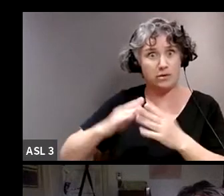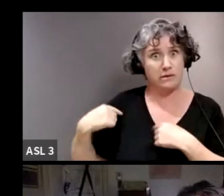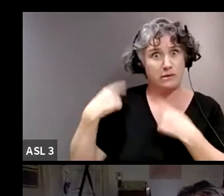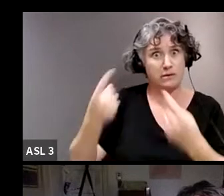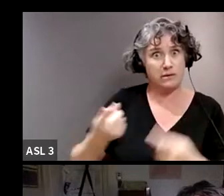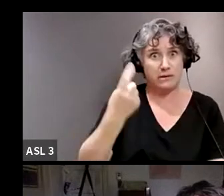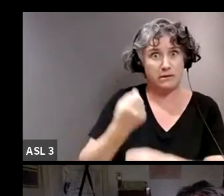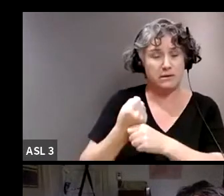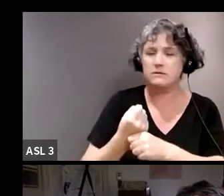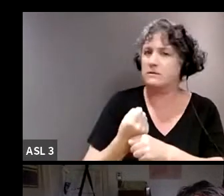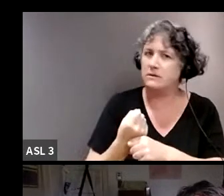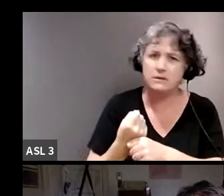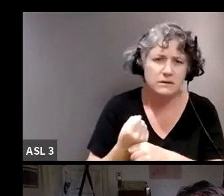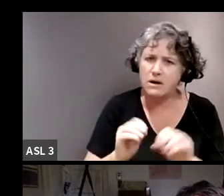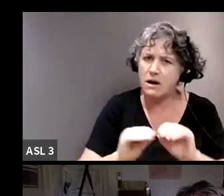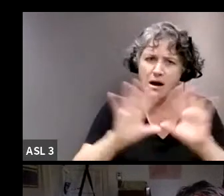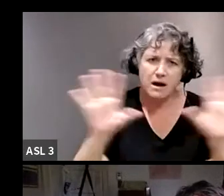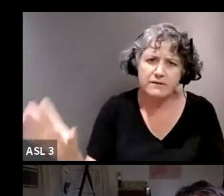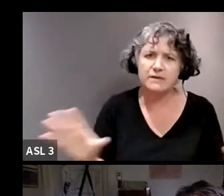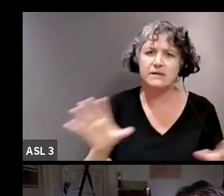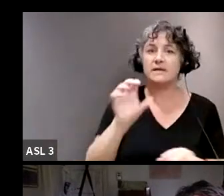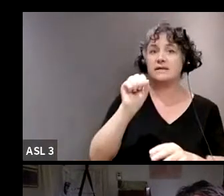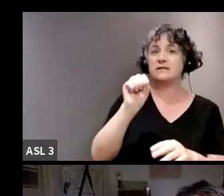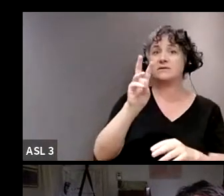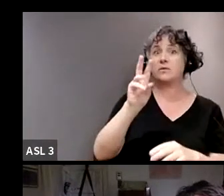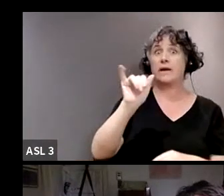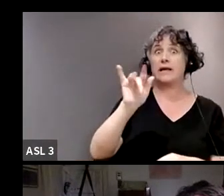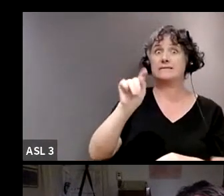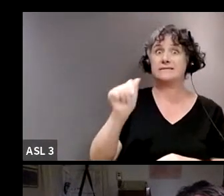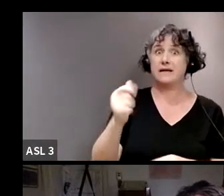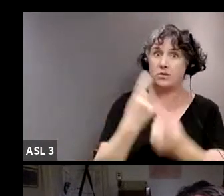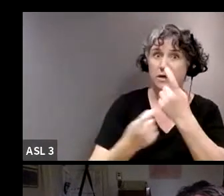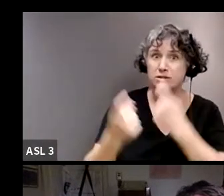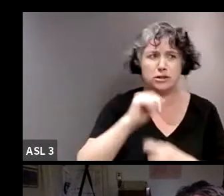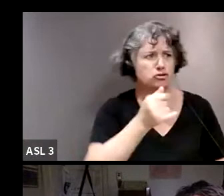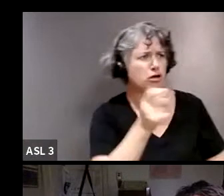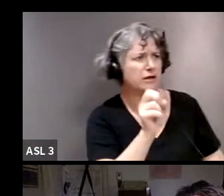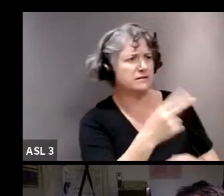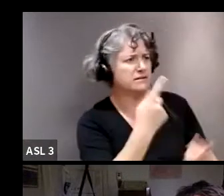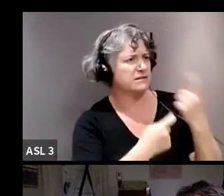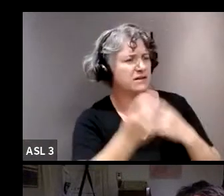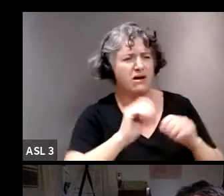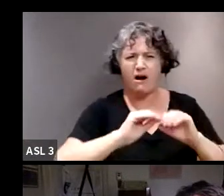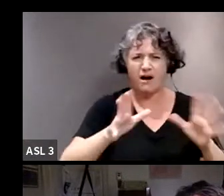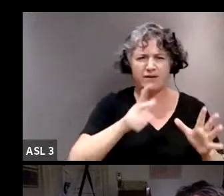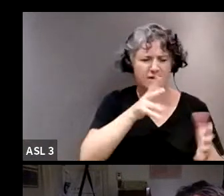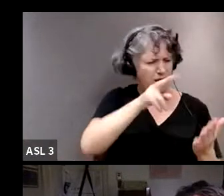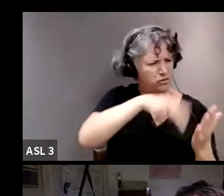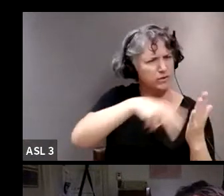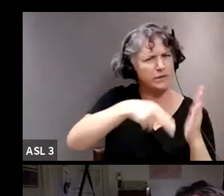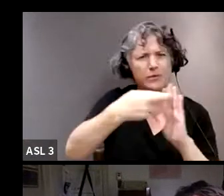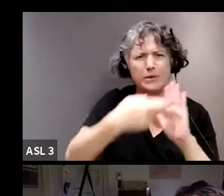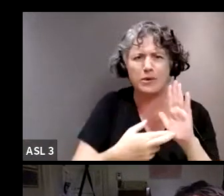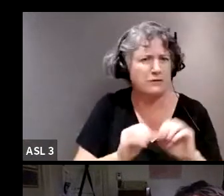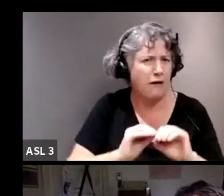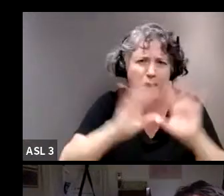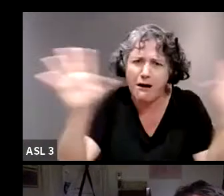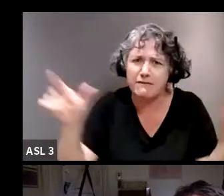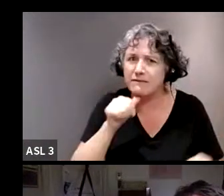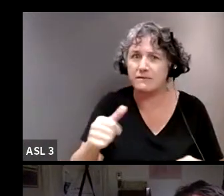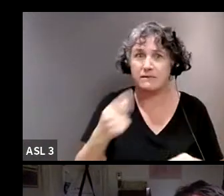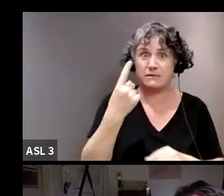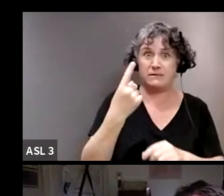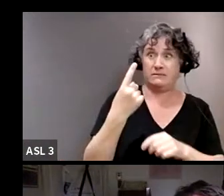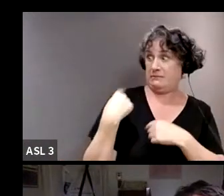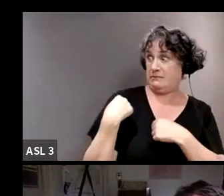year questions from members such as sweda and johnson show that they have not been engaging with the information presented to them like the vivik report over the past monthly